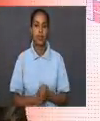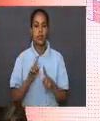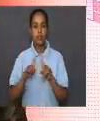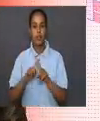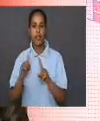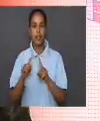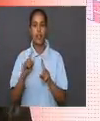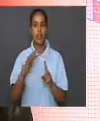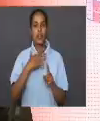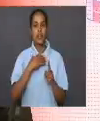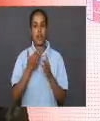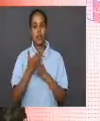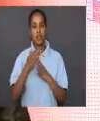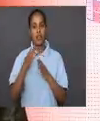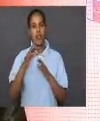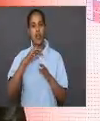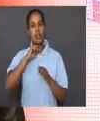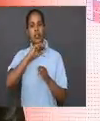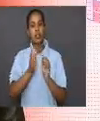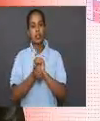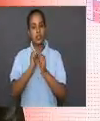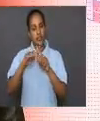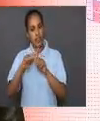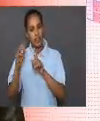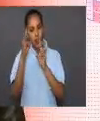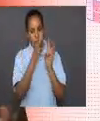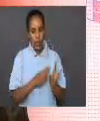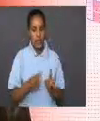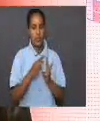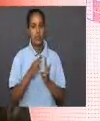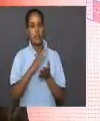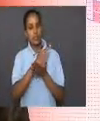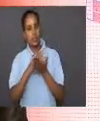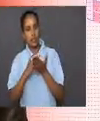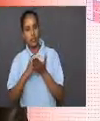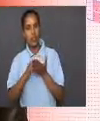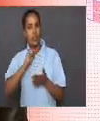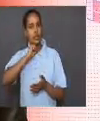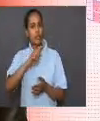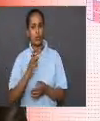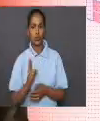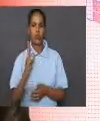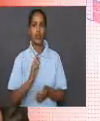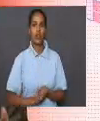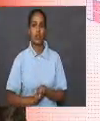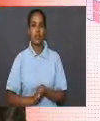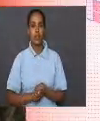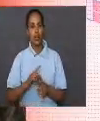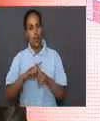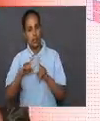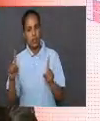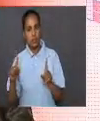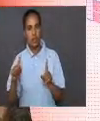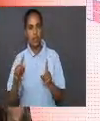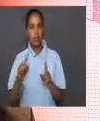Different fats go rancid in different ways. Some spoil quickly, while